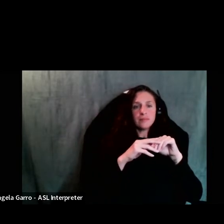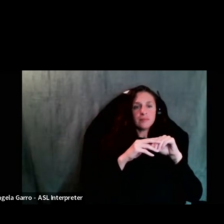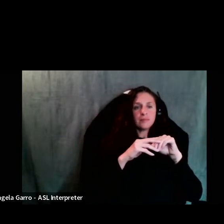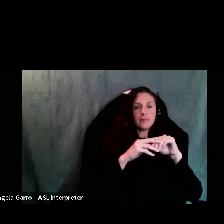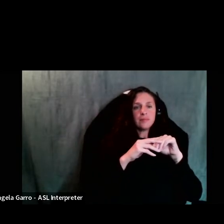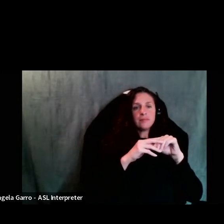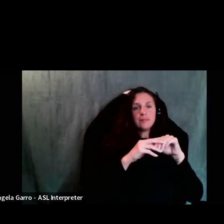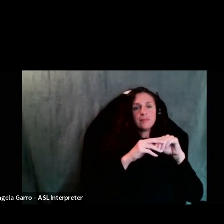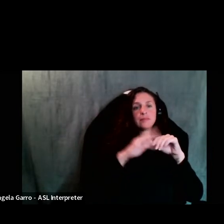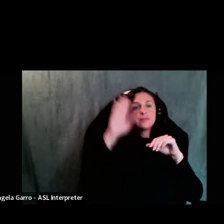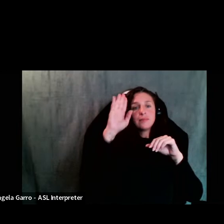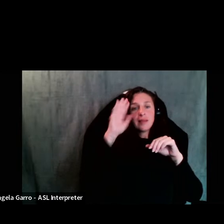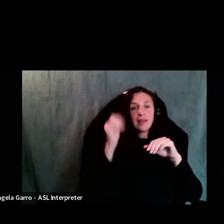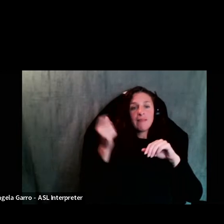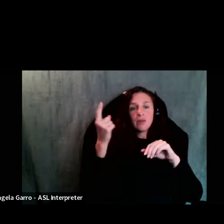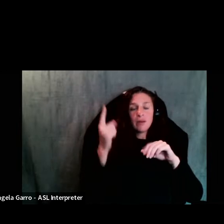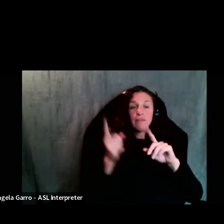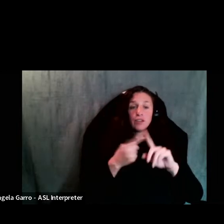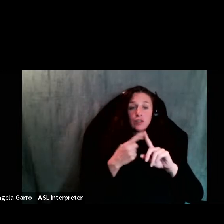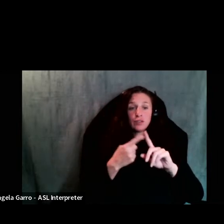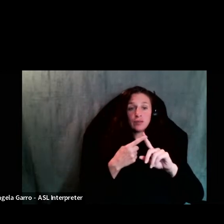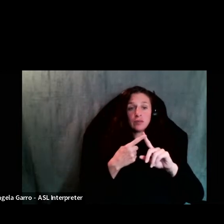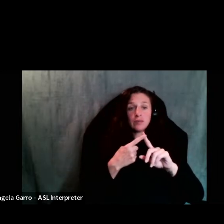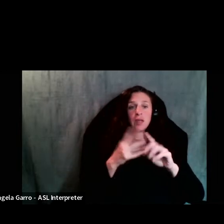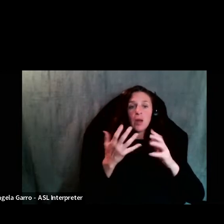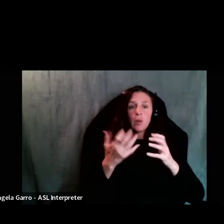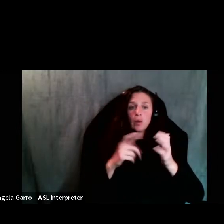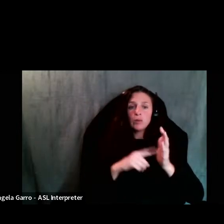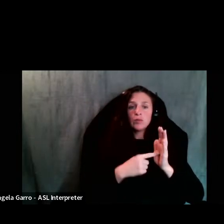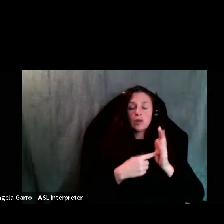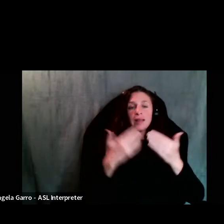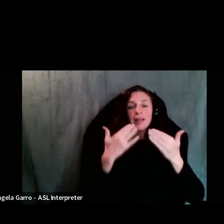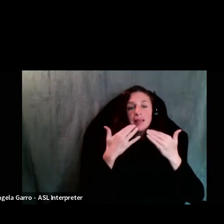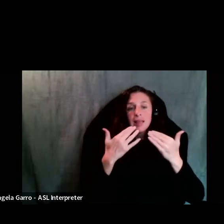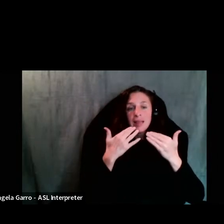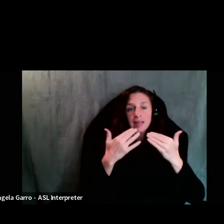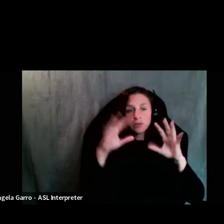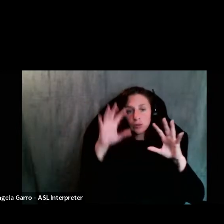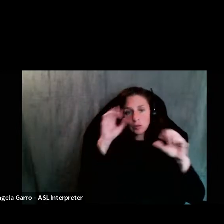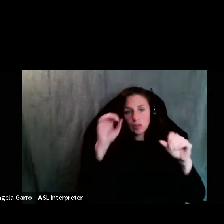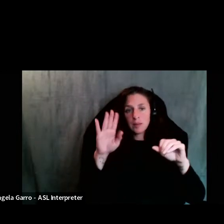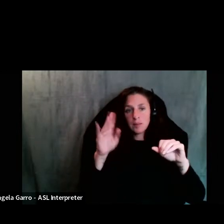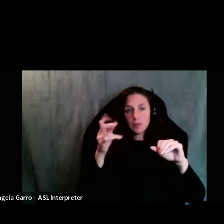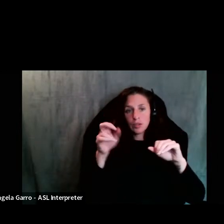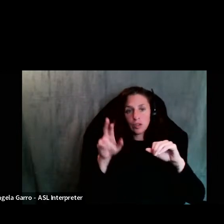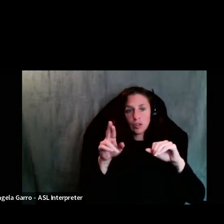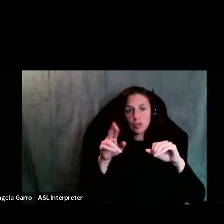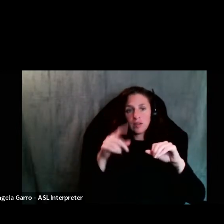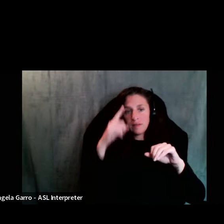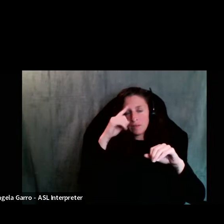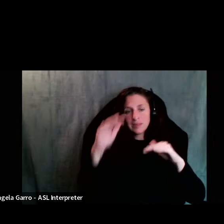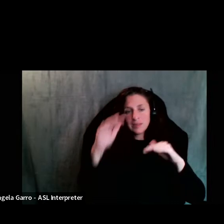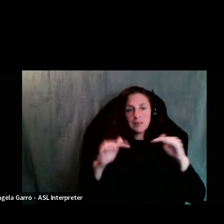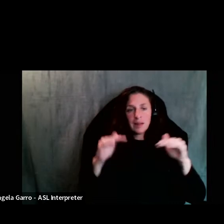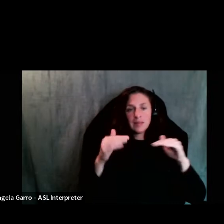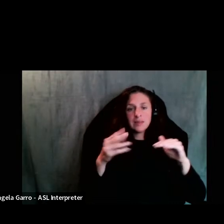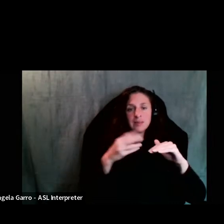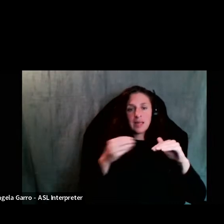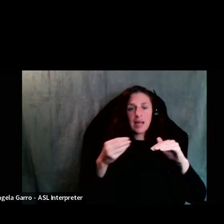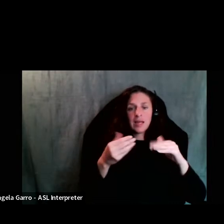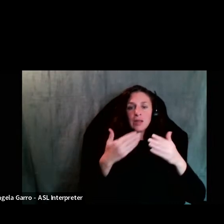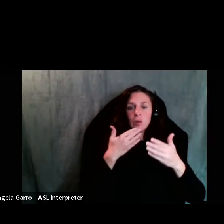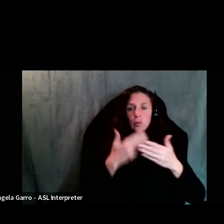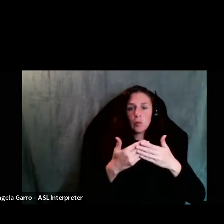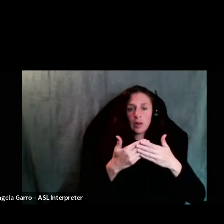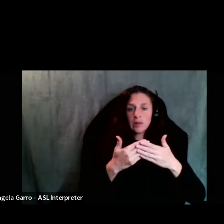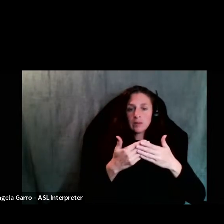Hi, everyone. So first of all, I'd like to start by thanking Superintendent Booker for his balanced and well-considered statement on October